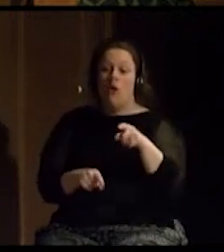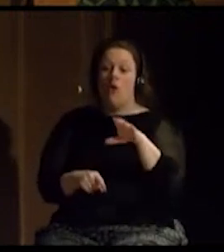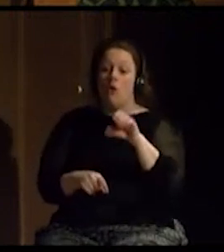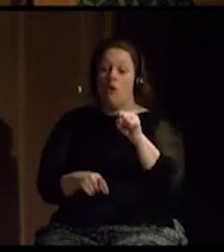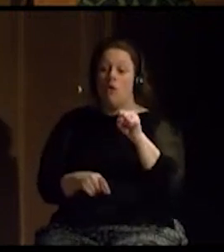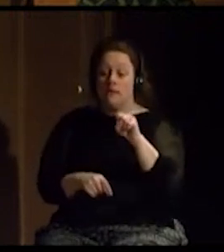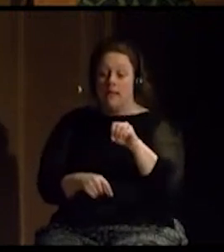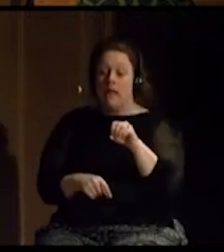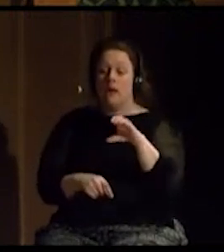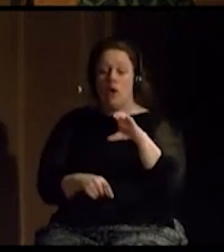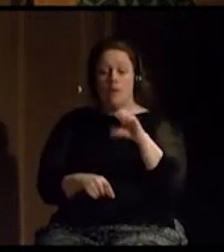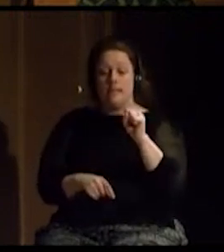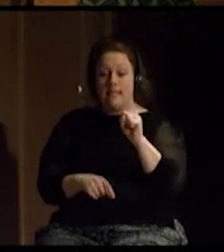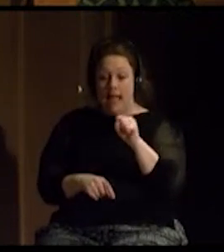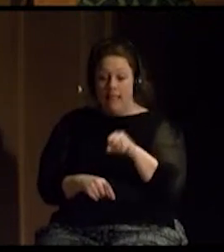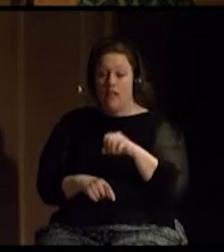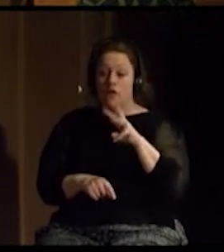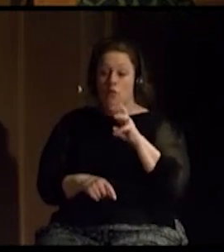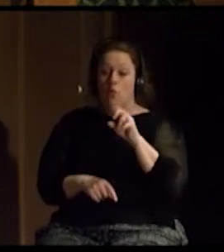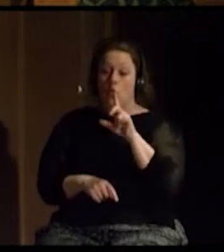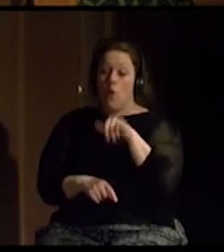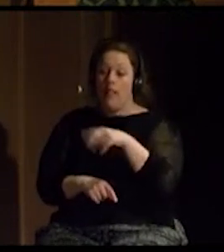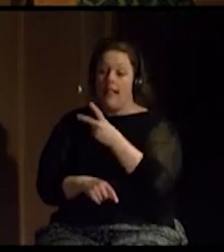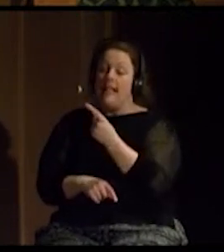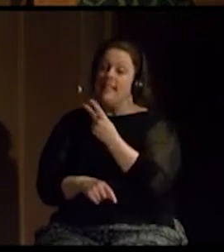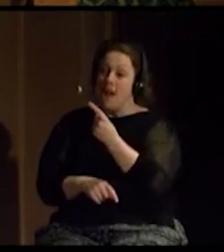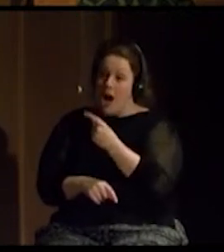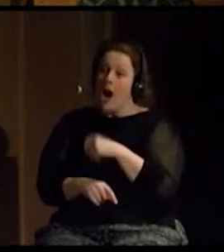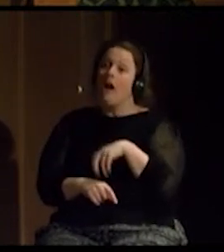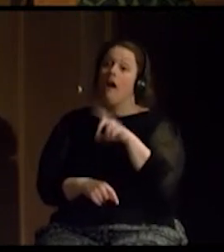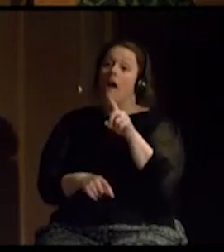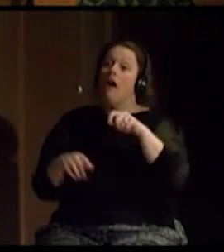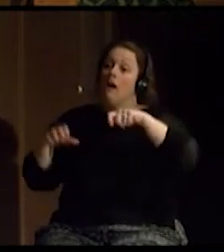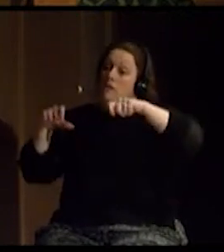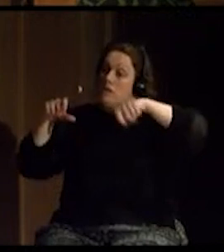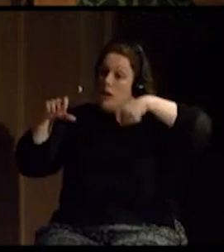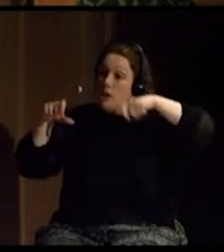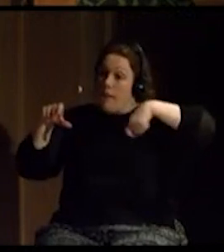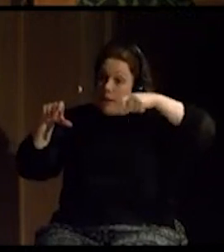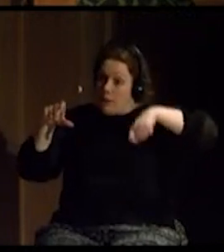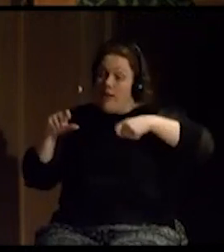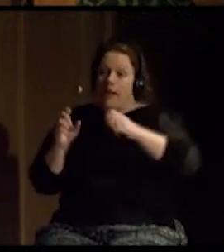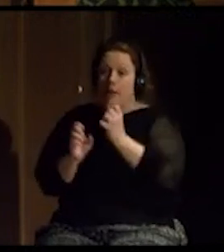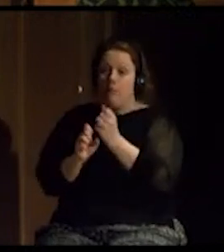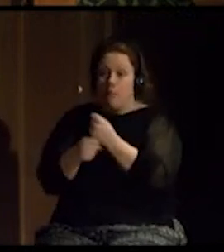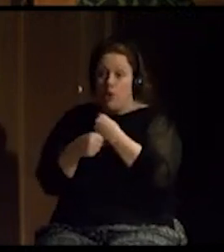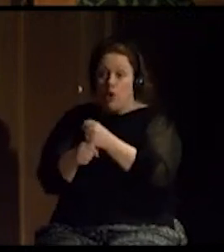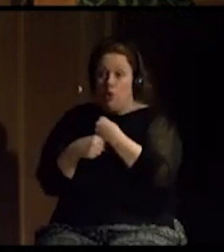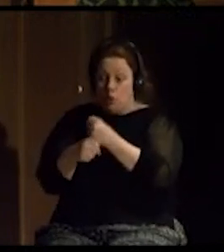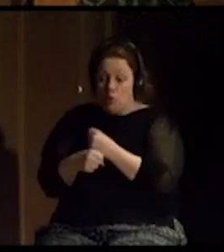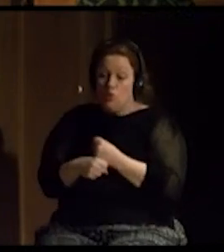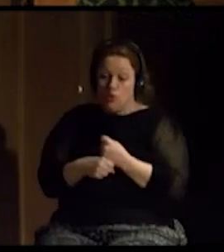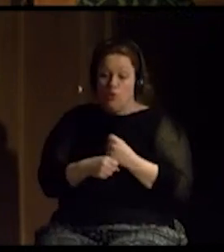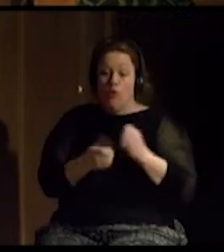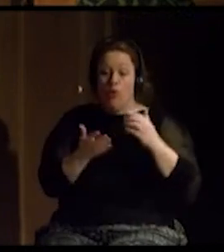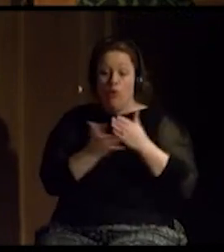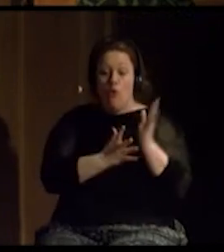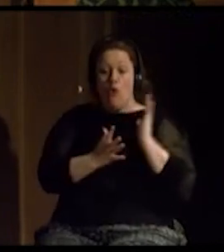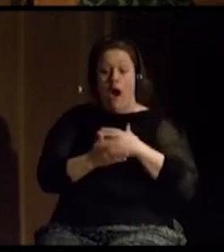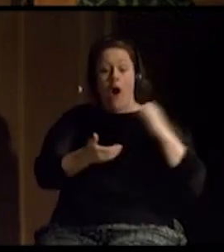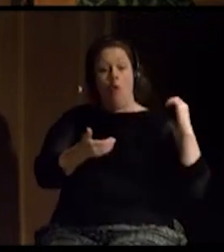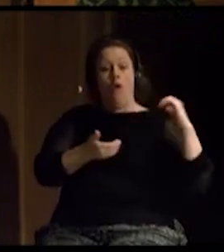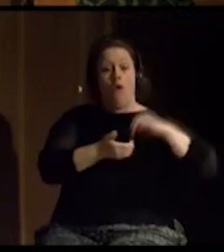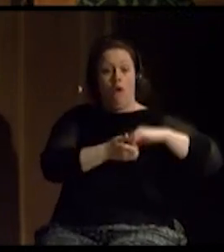them is a nonprofit documentary which is being produced at the request of our Coast Salish collaborators. This film is